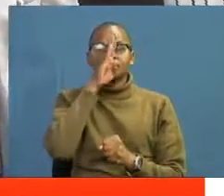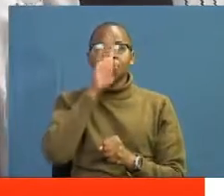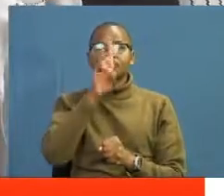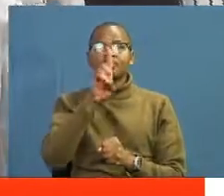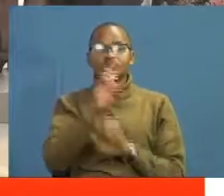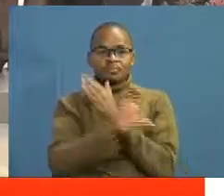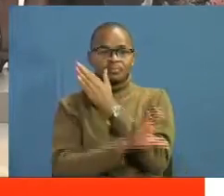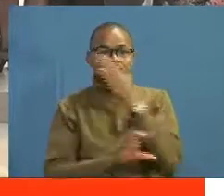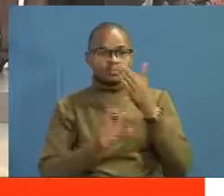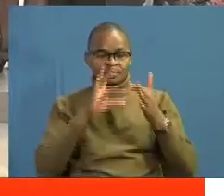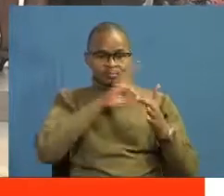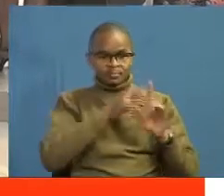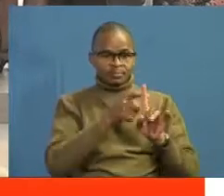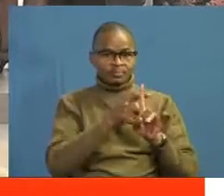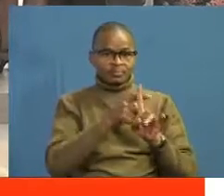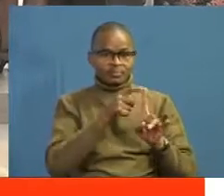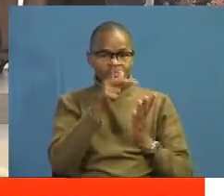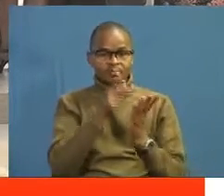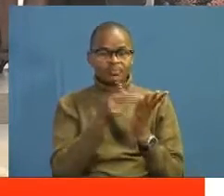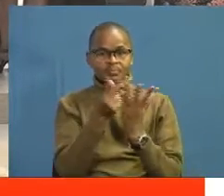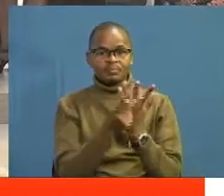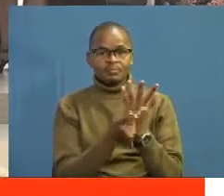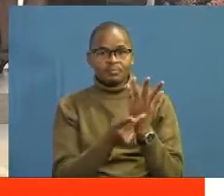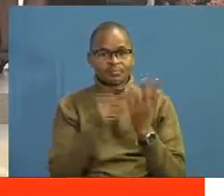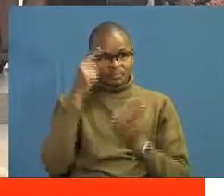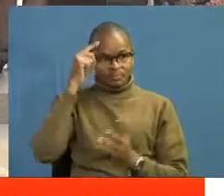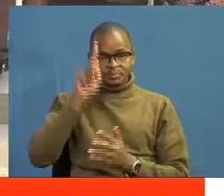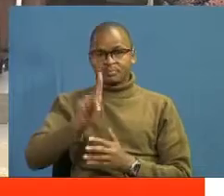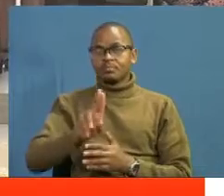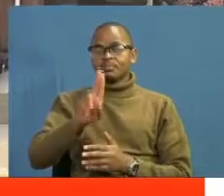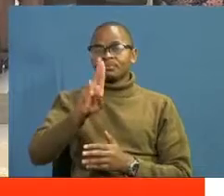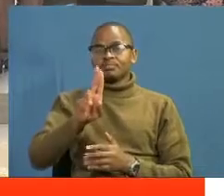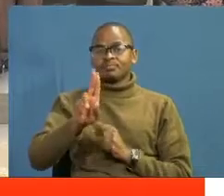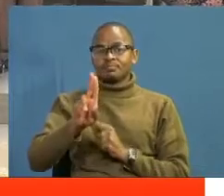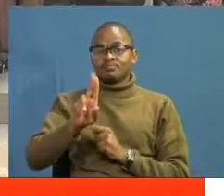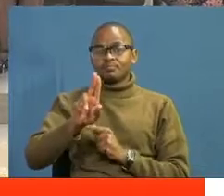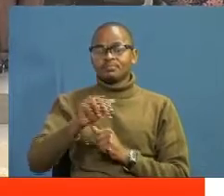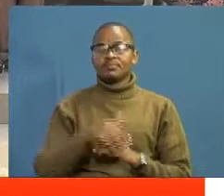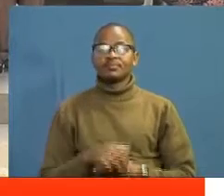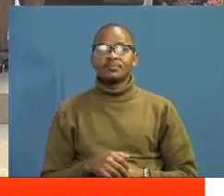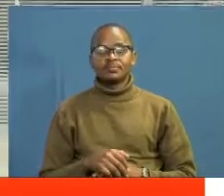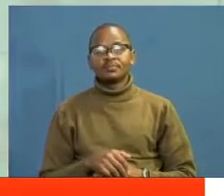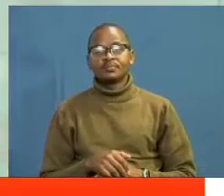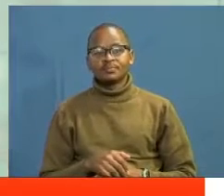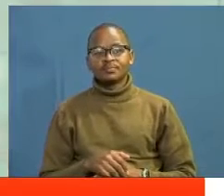in the country to benefit from this project. For KUTV News, I am Anne Odida.